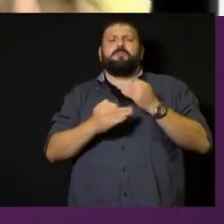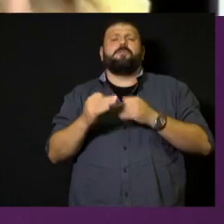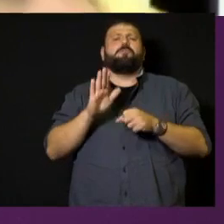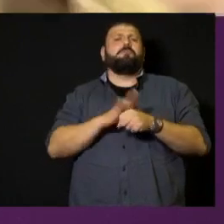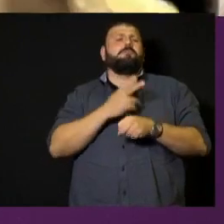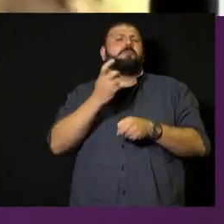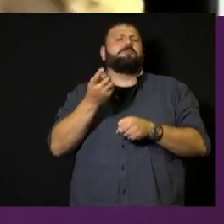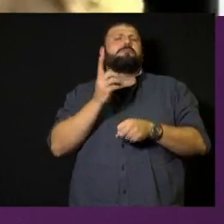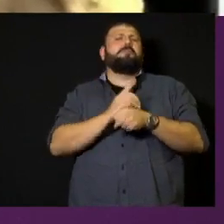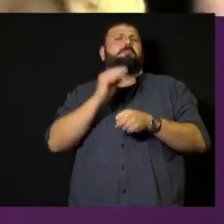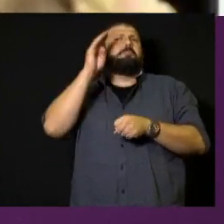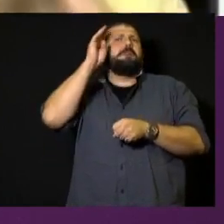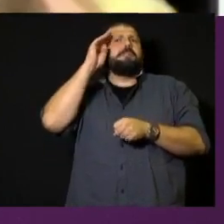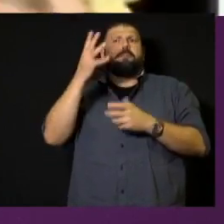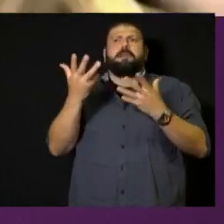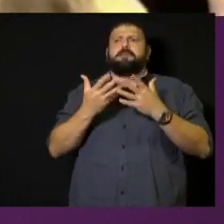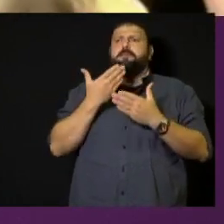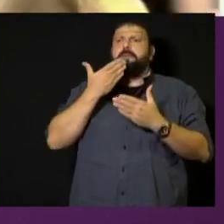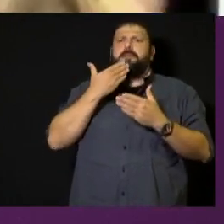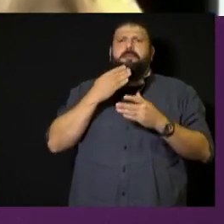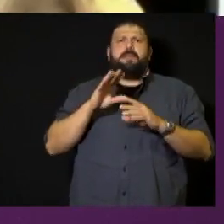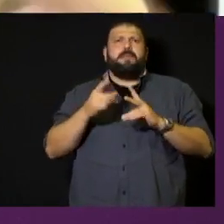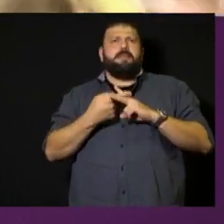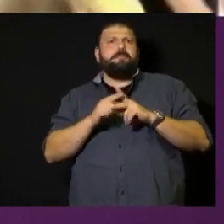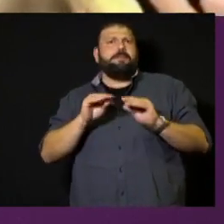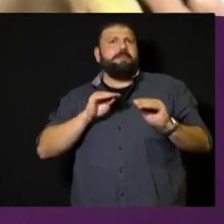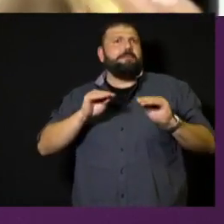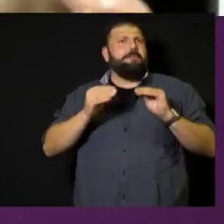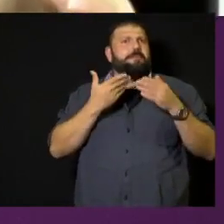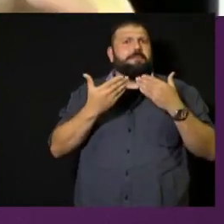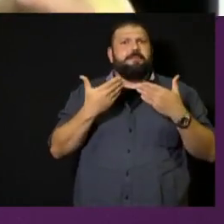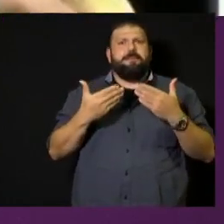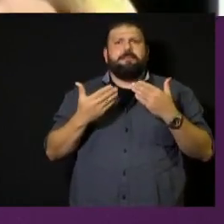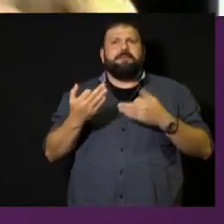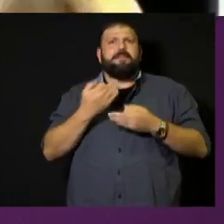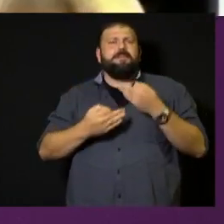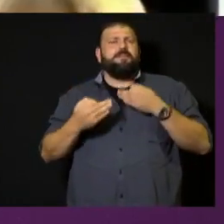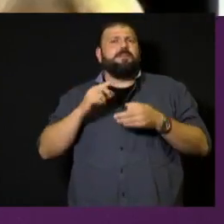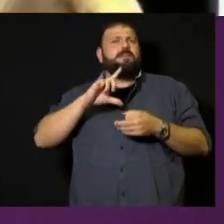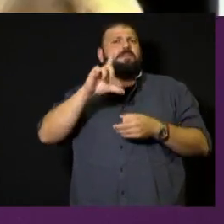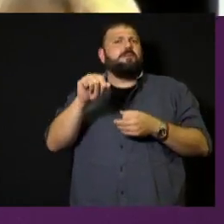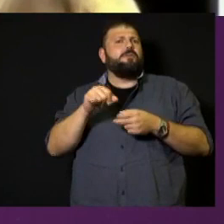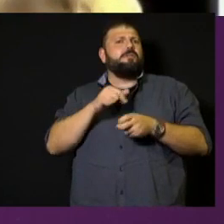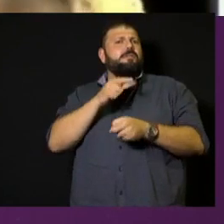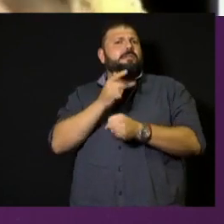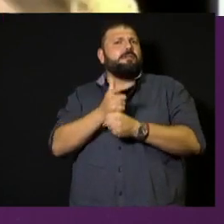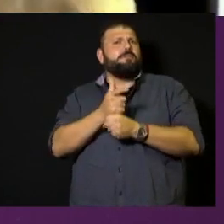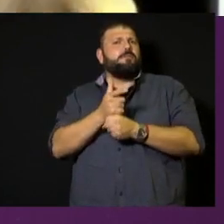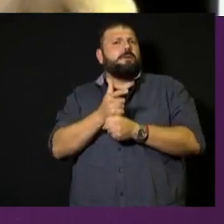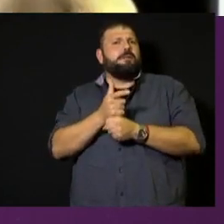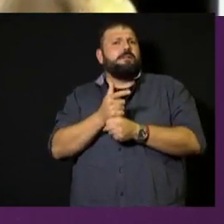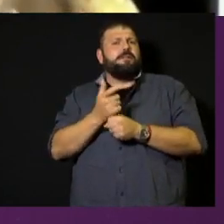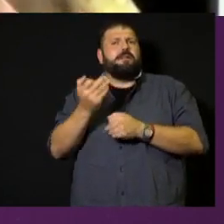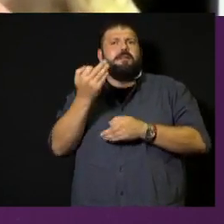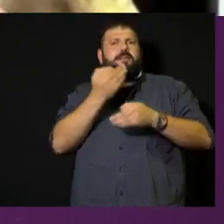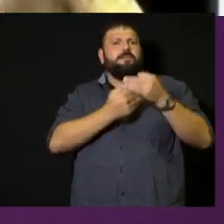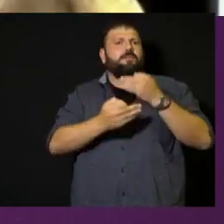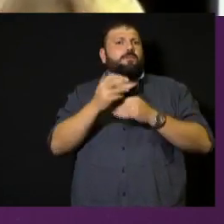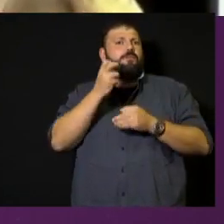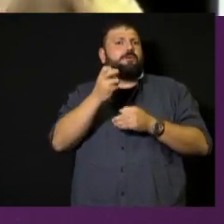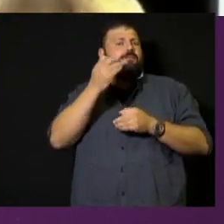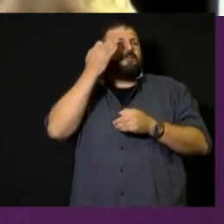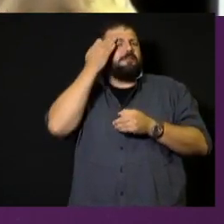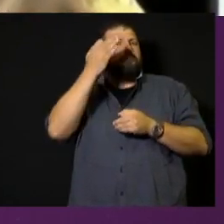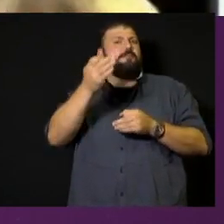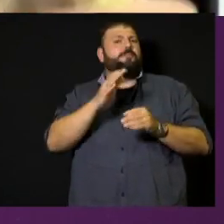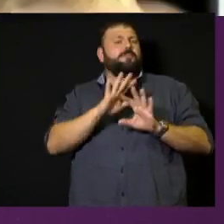where I was thinking that yes, of course, I was doing an okay job, but then you realize that all